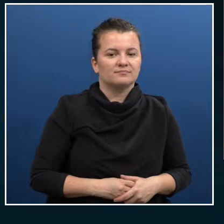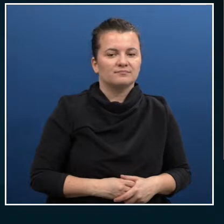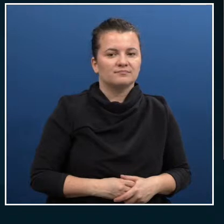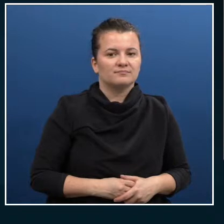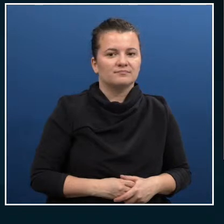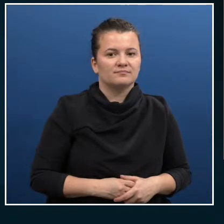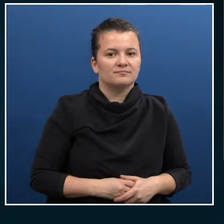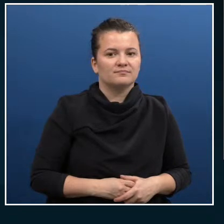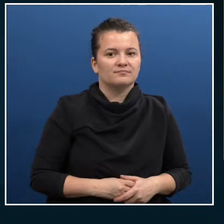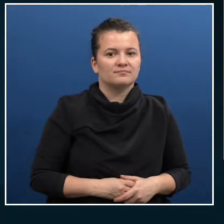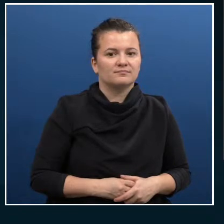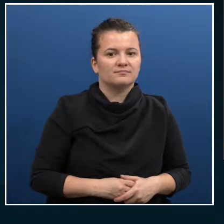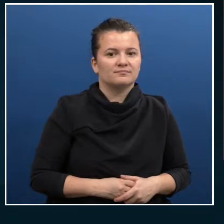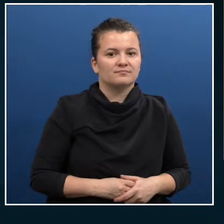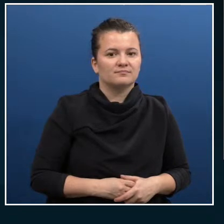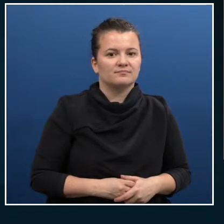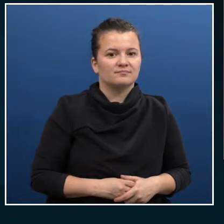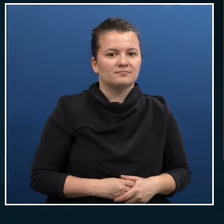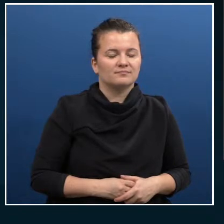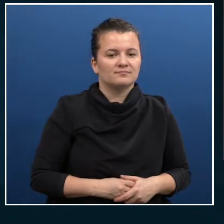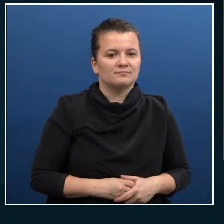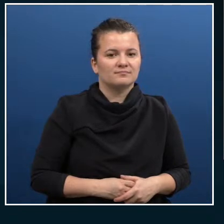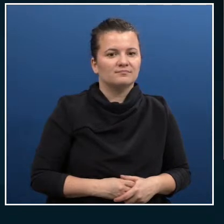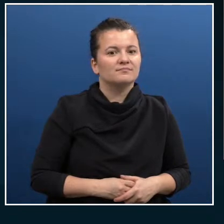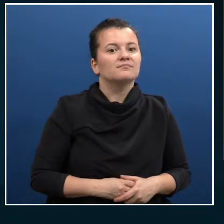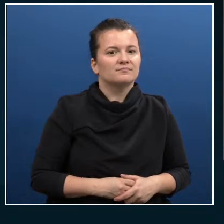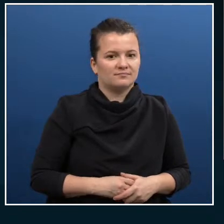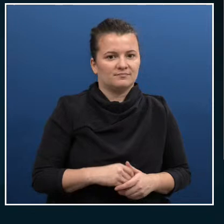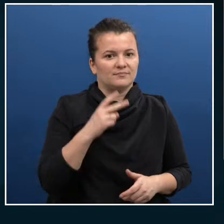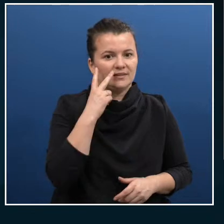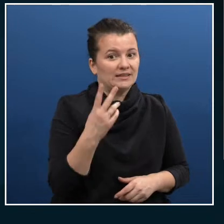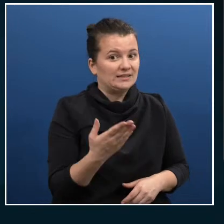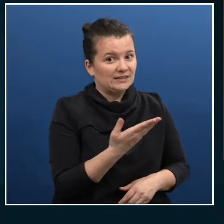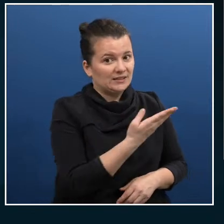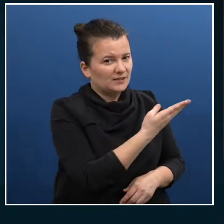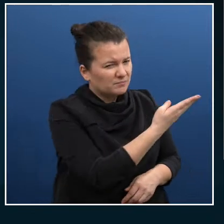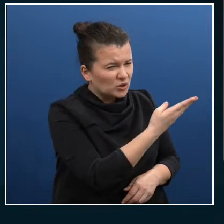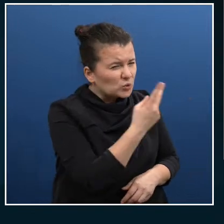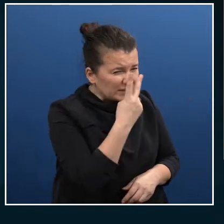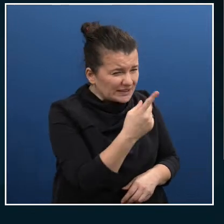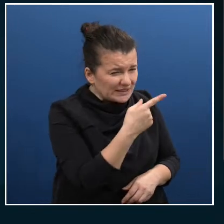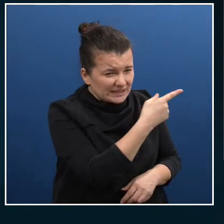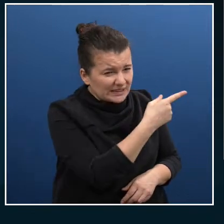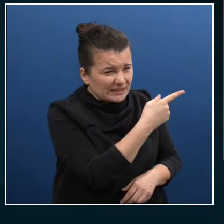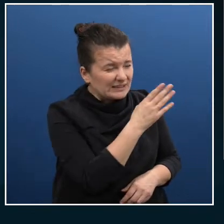I have here on the right, I don't know if it's seen,